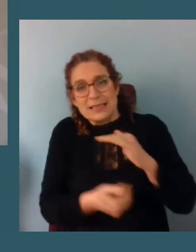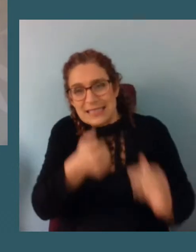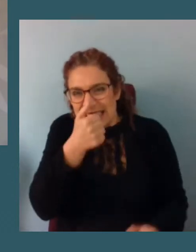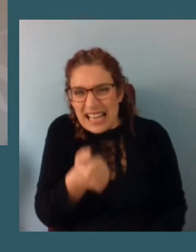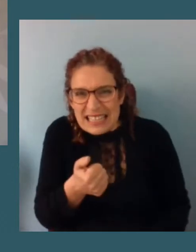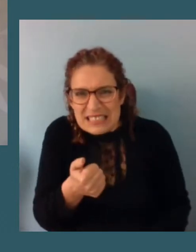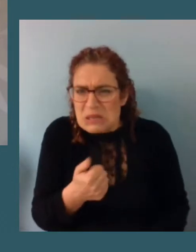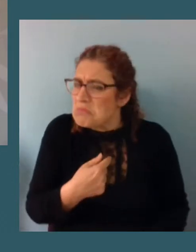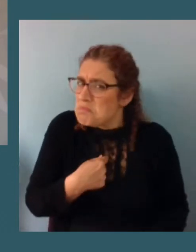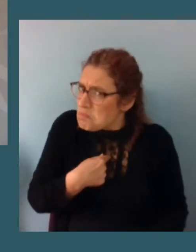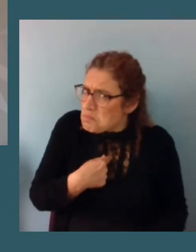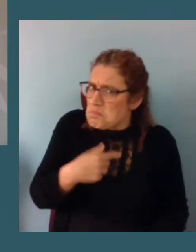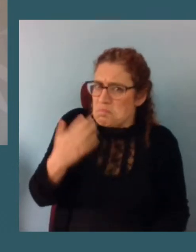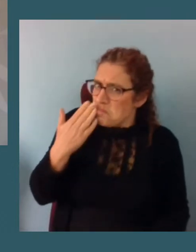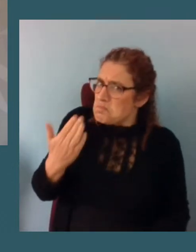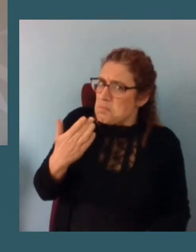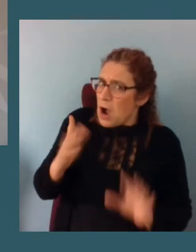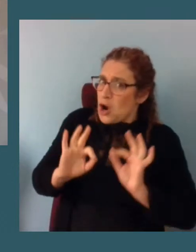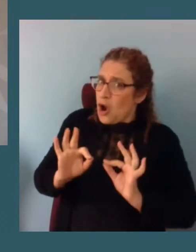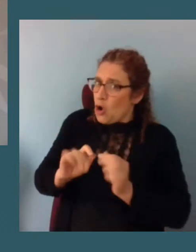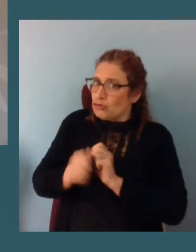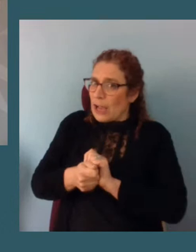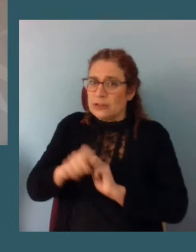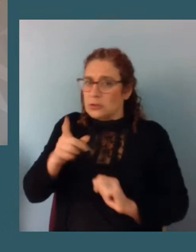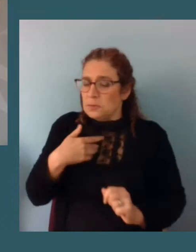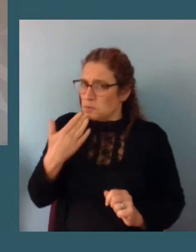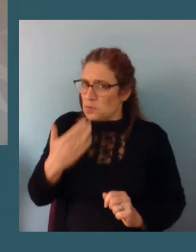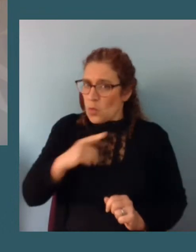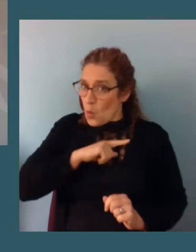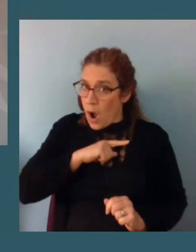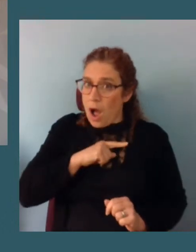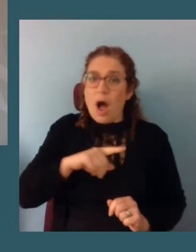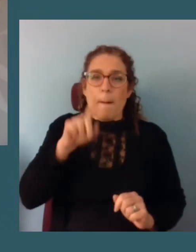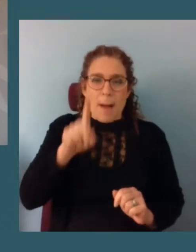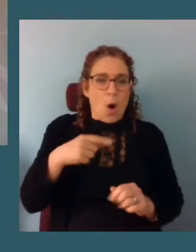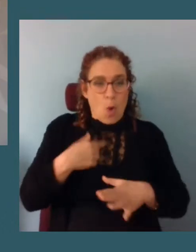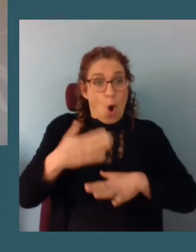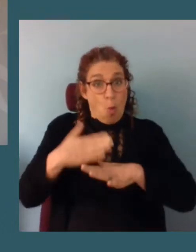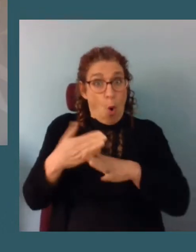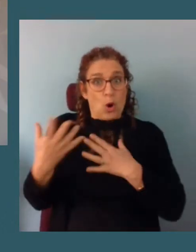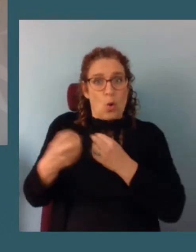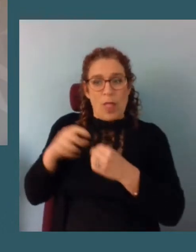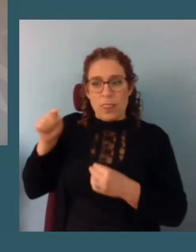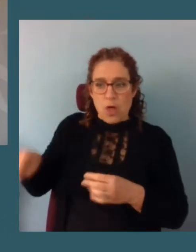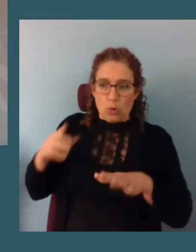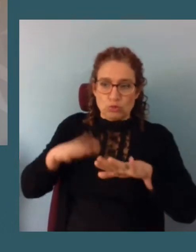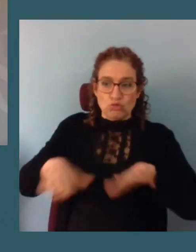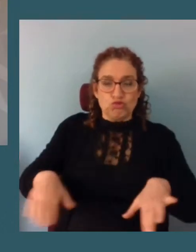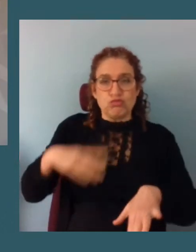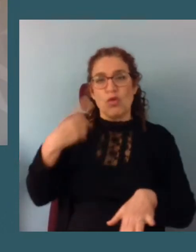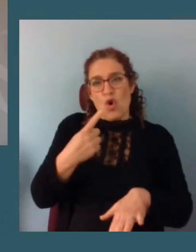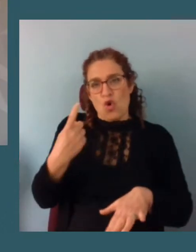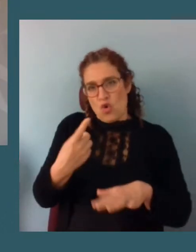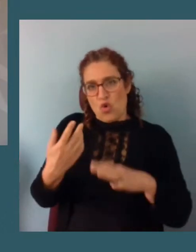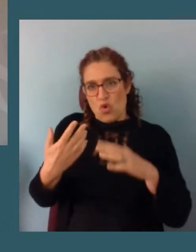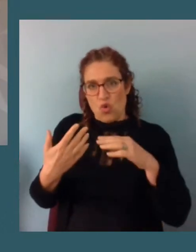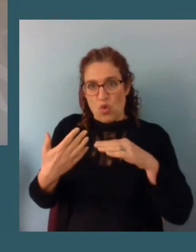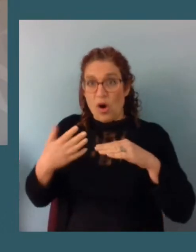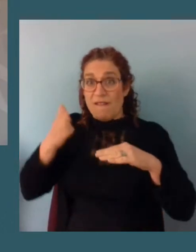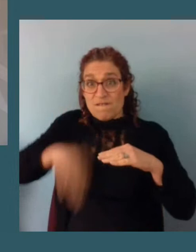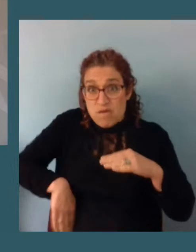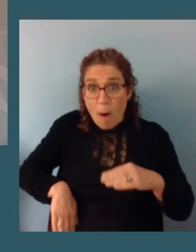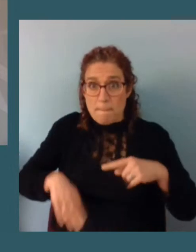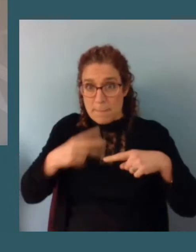explore probably, but yes, so we are working with groups as young as 2, with the parents of children as young as